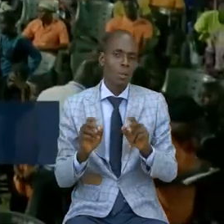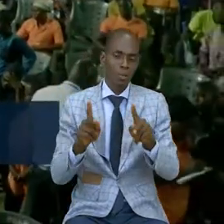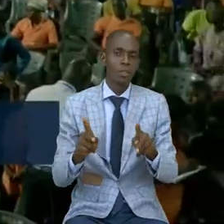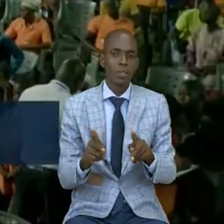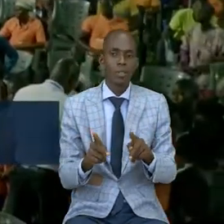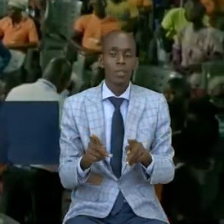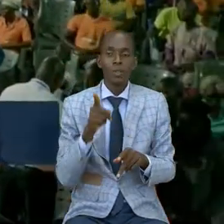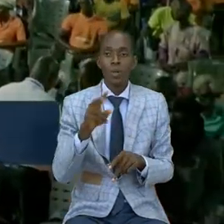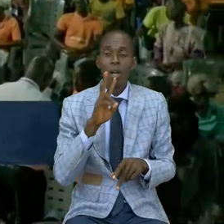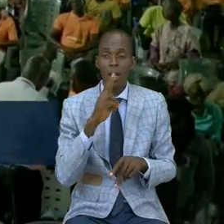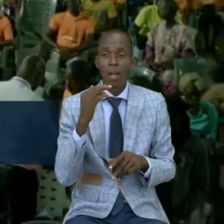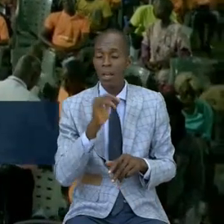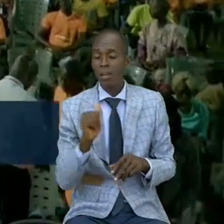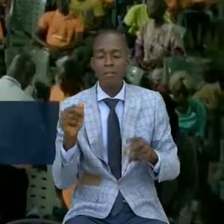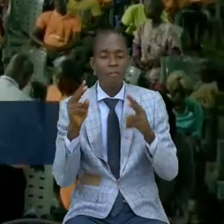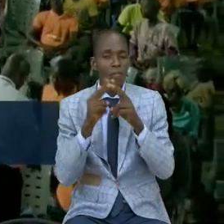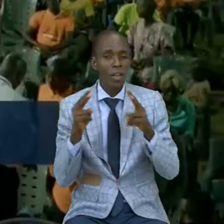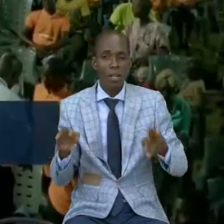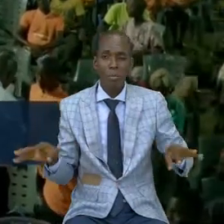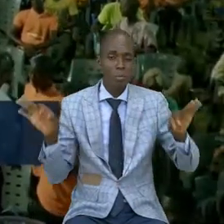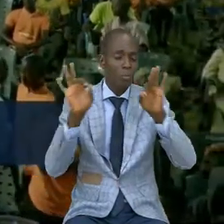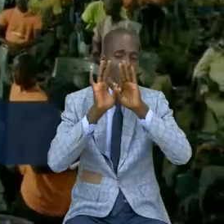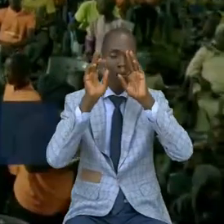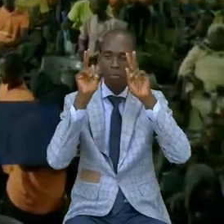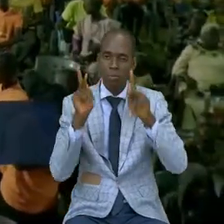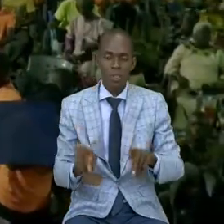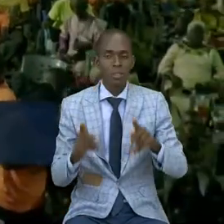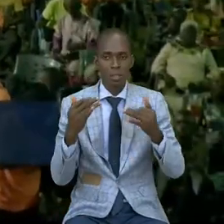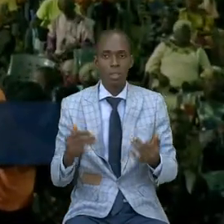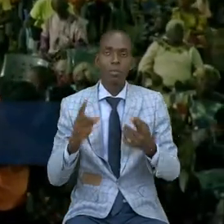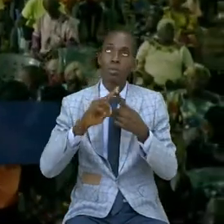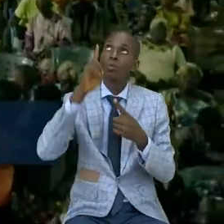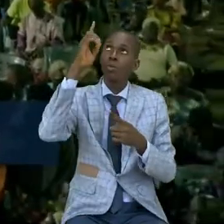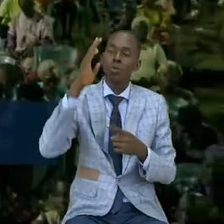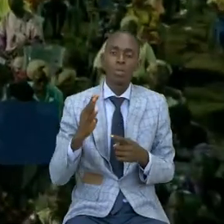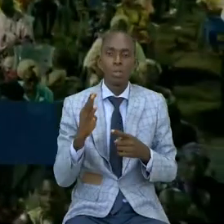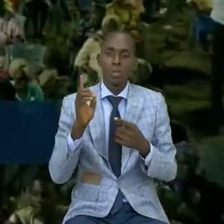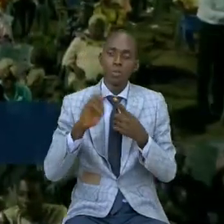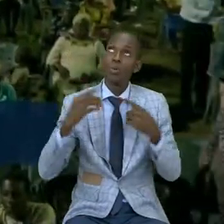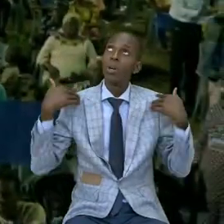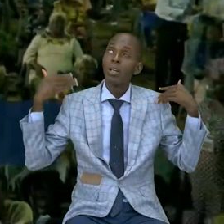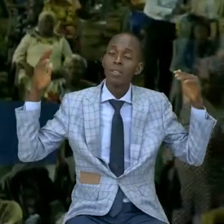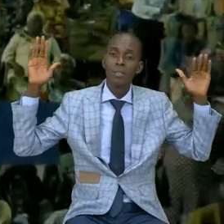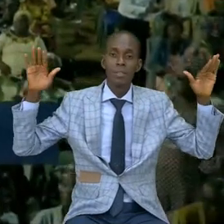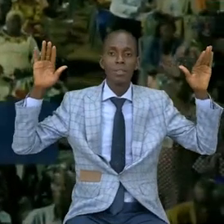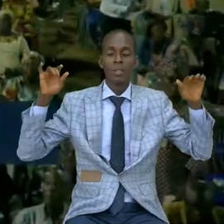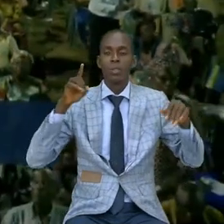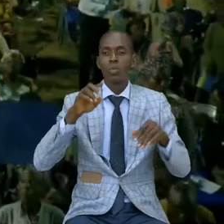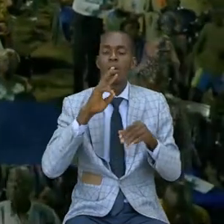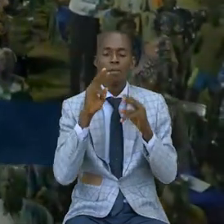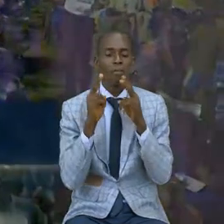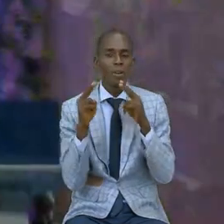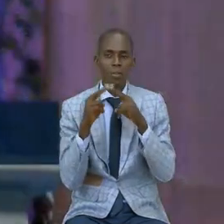a VIP now. You are very important to God, to angels. You are very